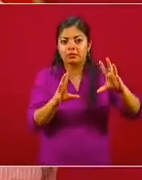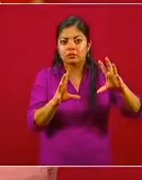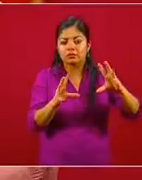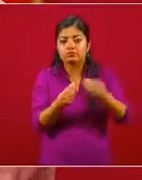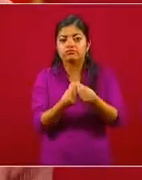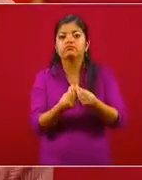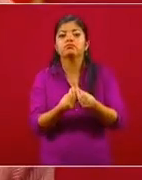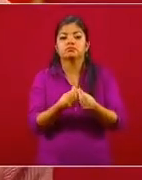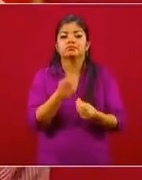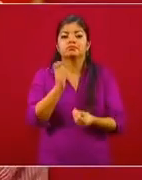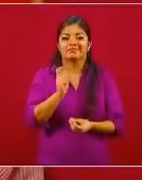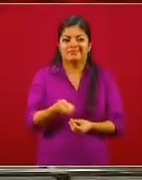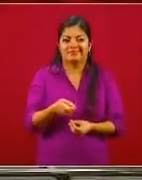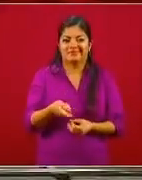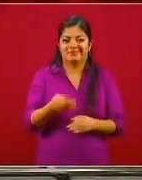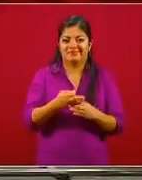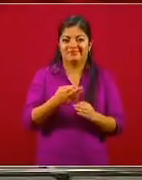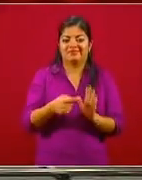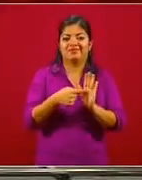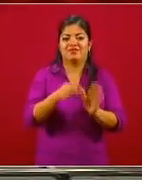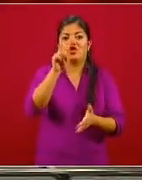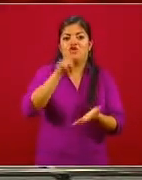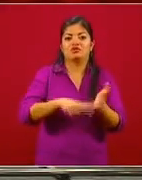states that, even though they are